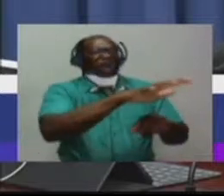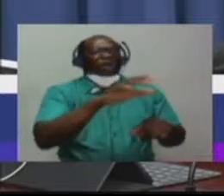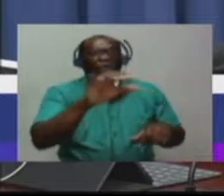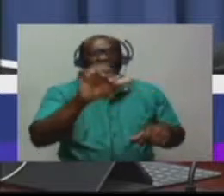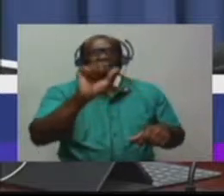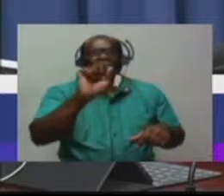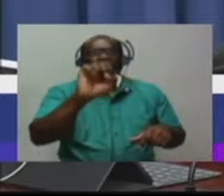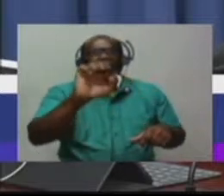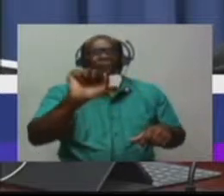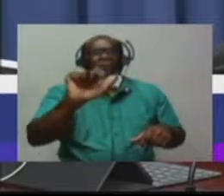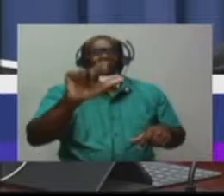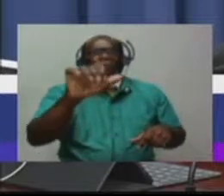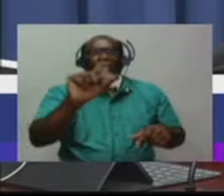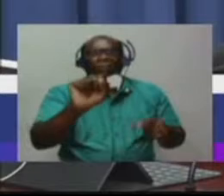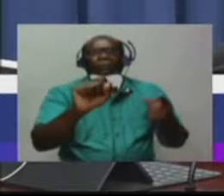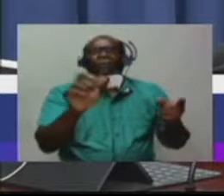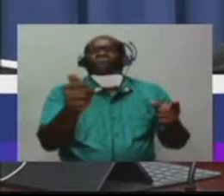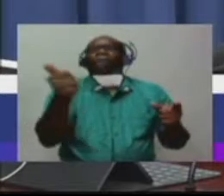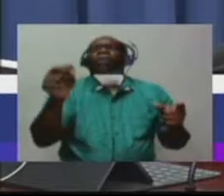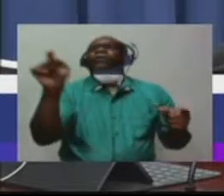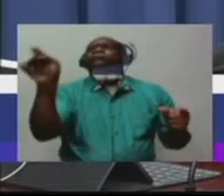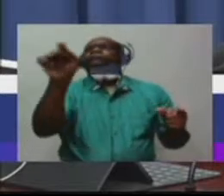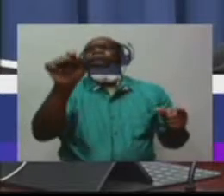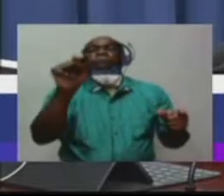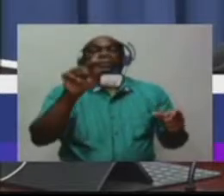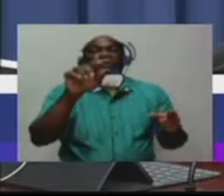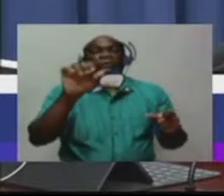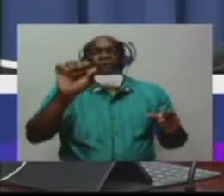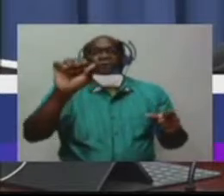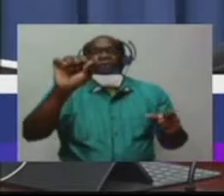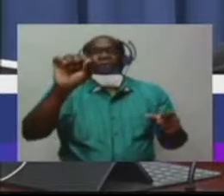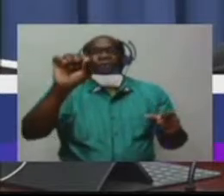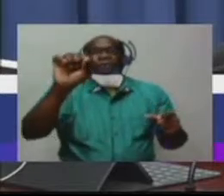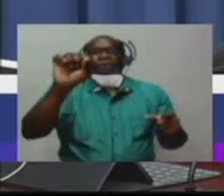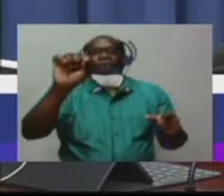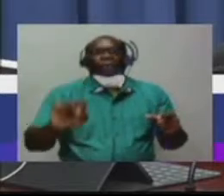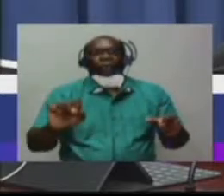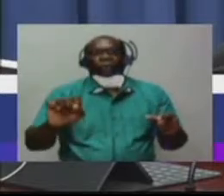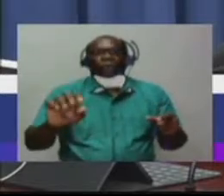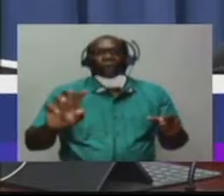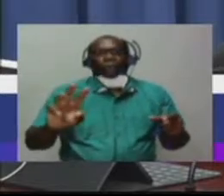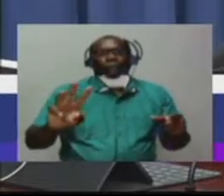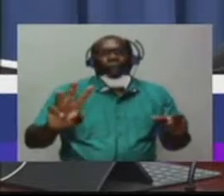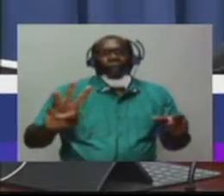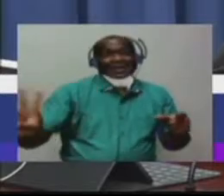wonderful work down on the Southwestern Peninsula, and we are reaching out to all MPs.